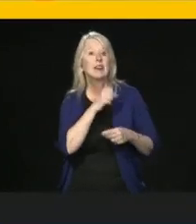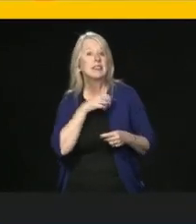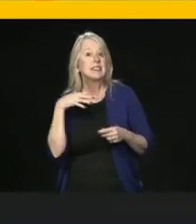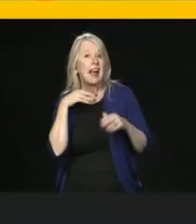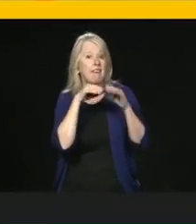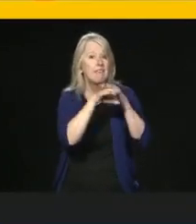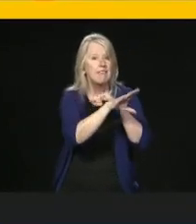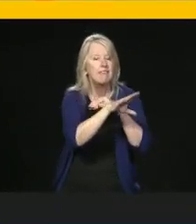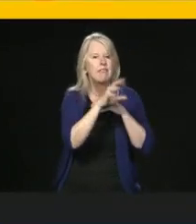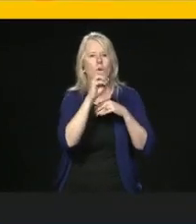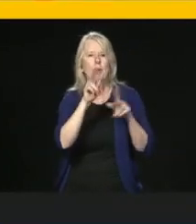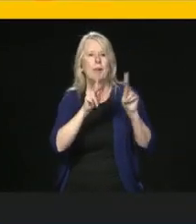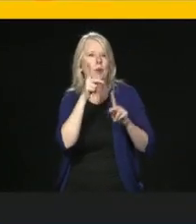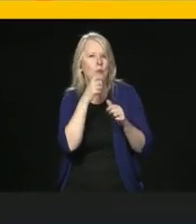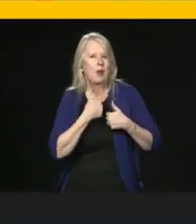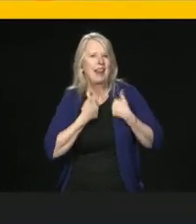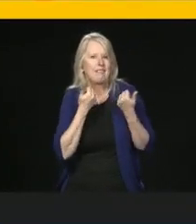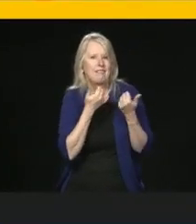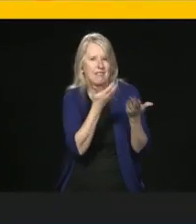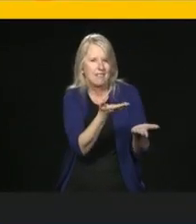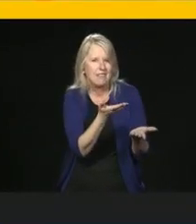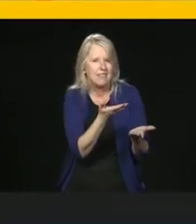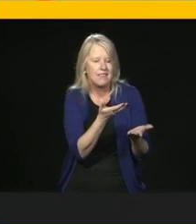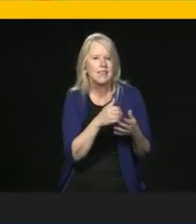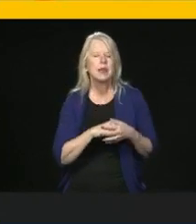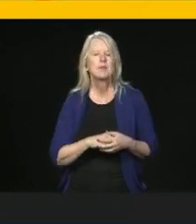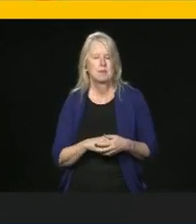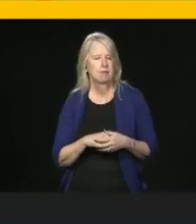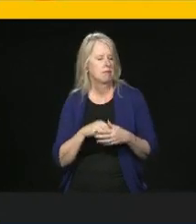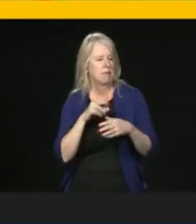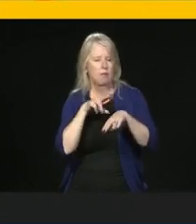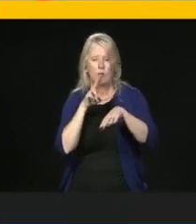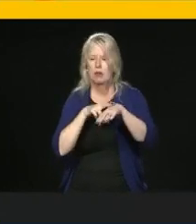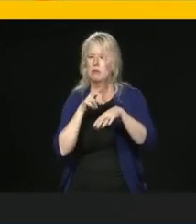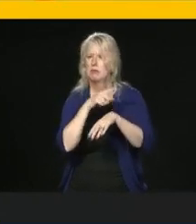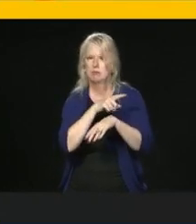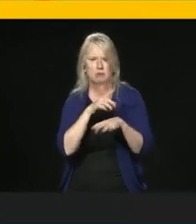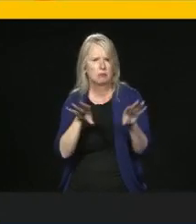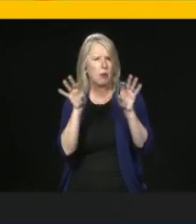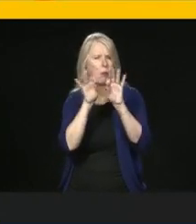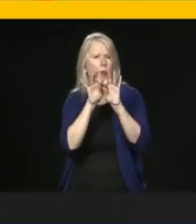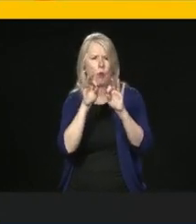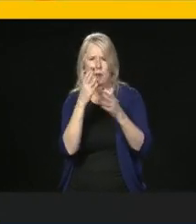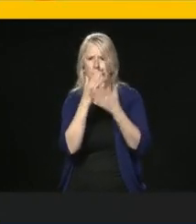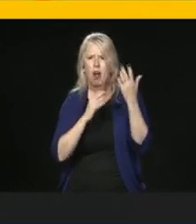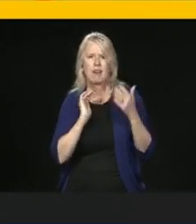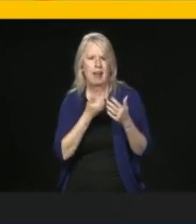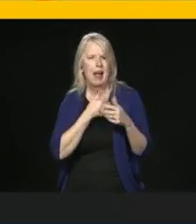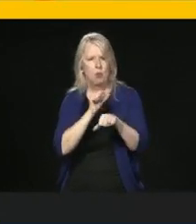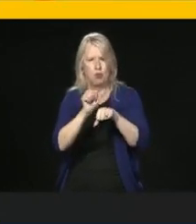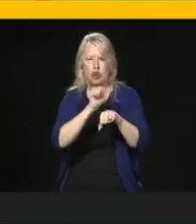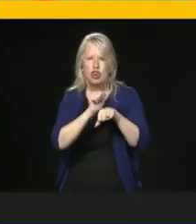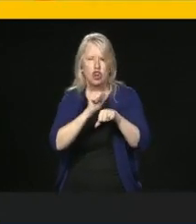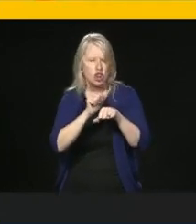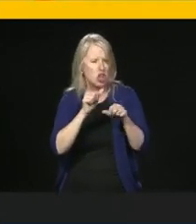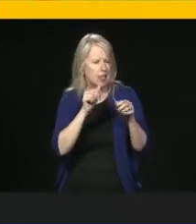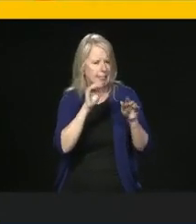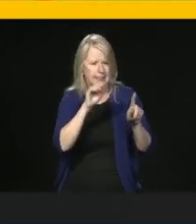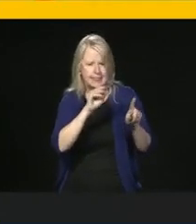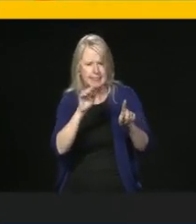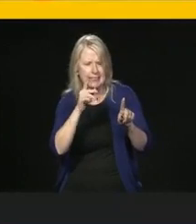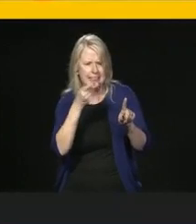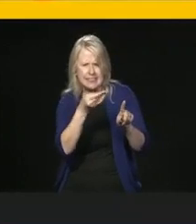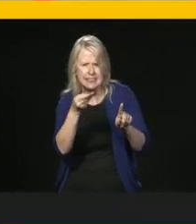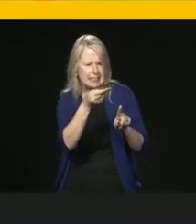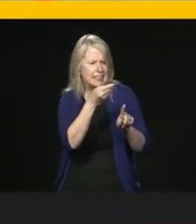so absolutely, that is a very intensive piece of work right now that is still going on. We will continue to do this because